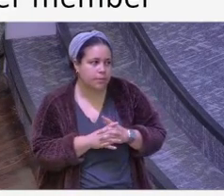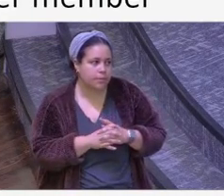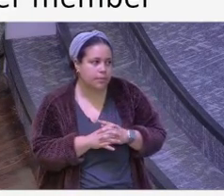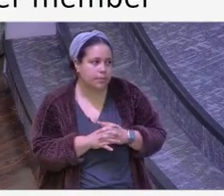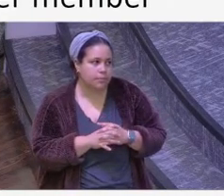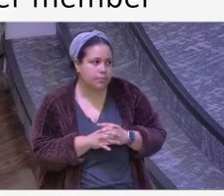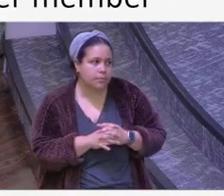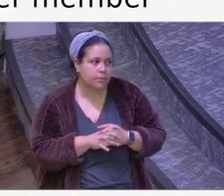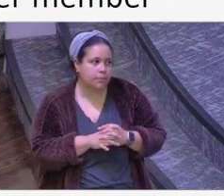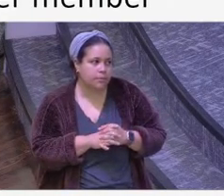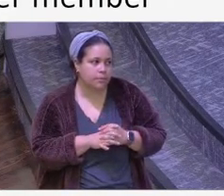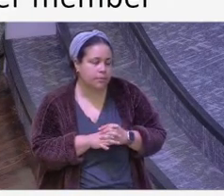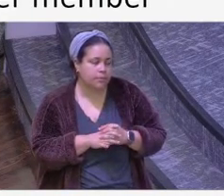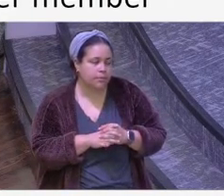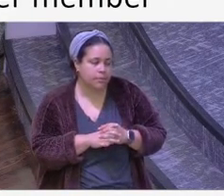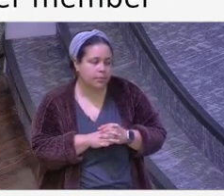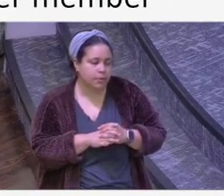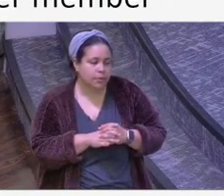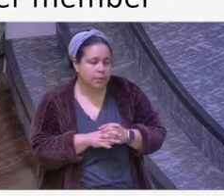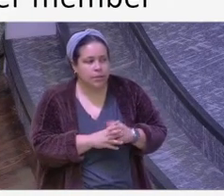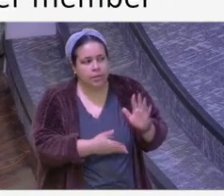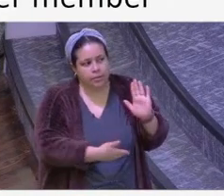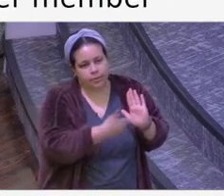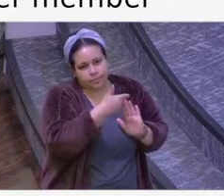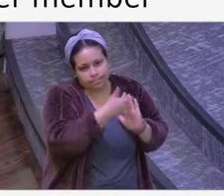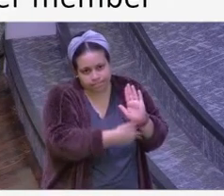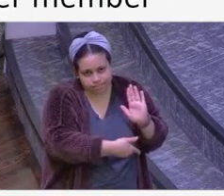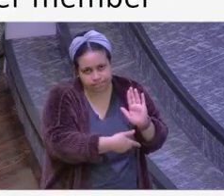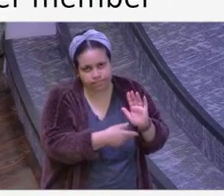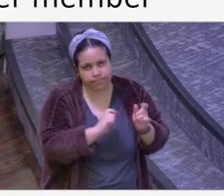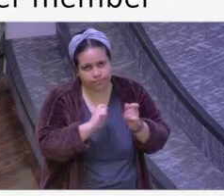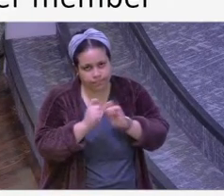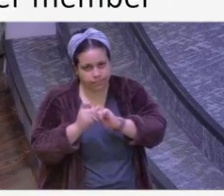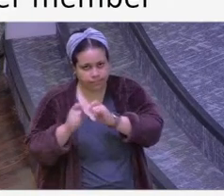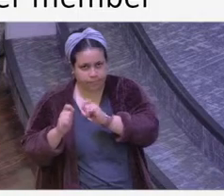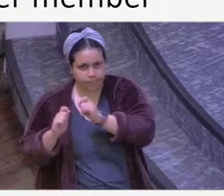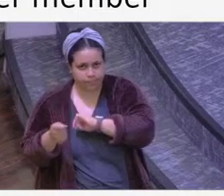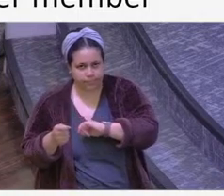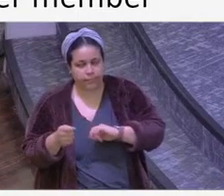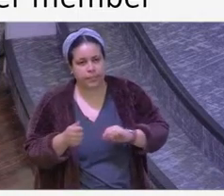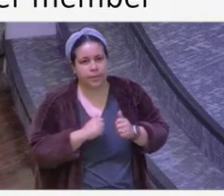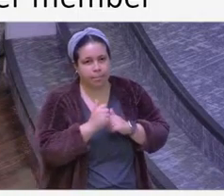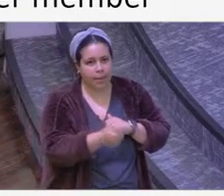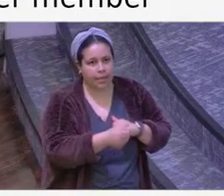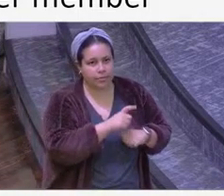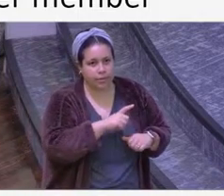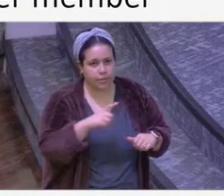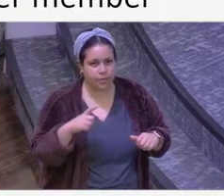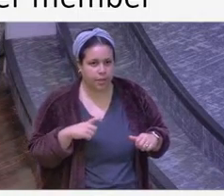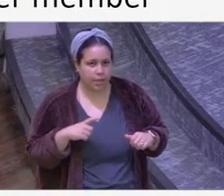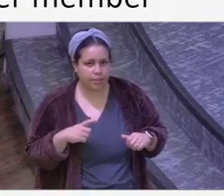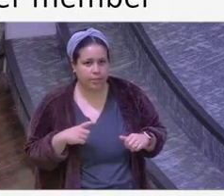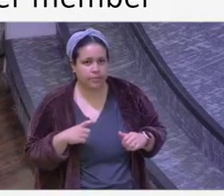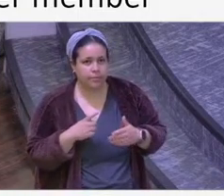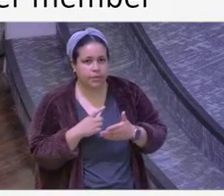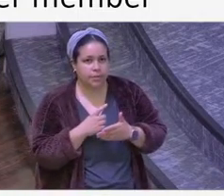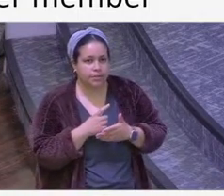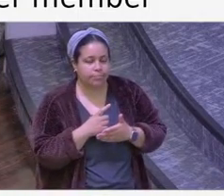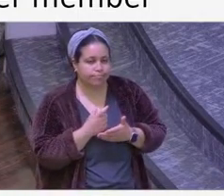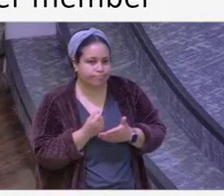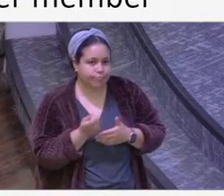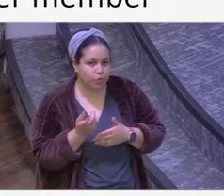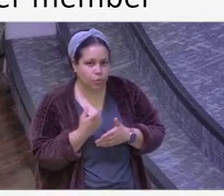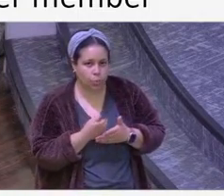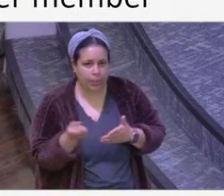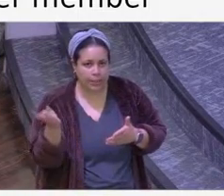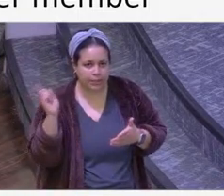So these are the FY 2025 state budget changes that passed through the legislative session that was just completed a few weeks ago. The last